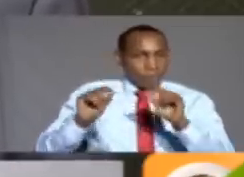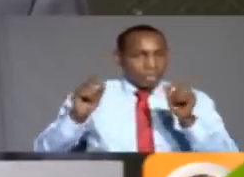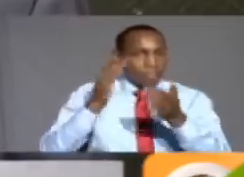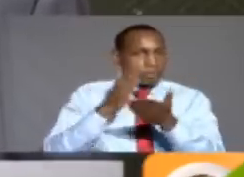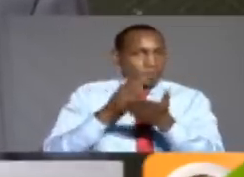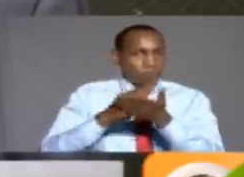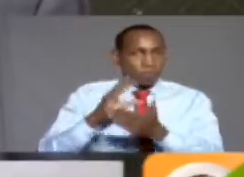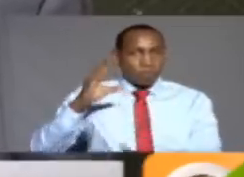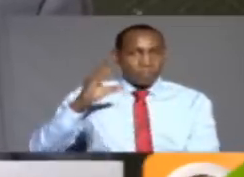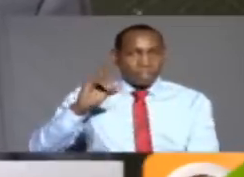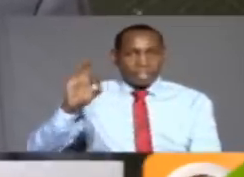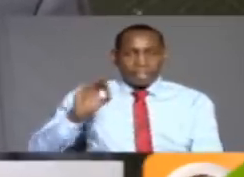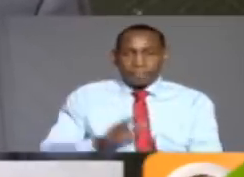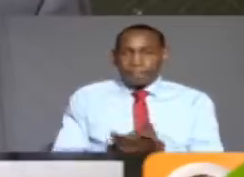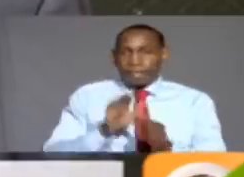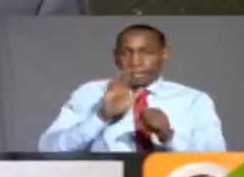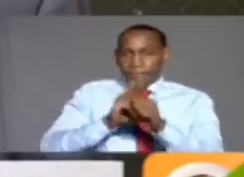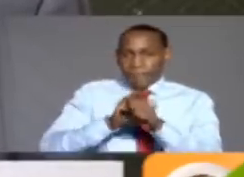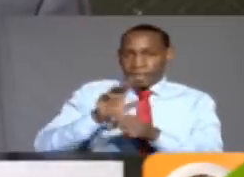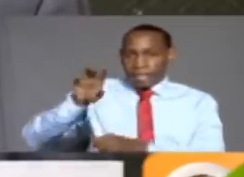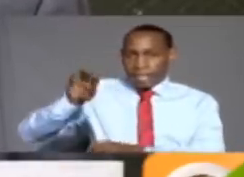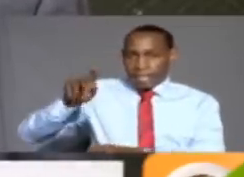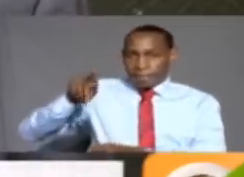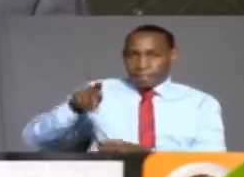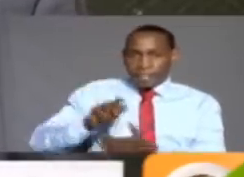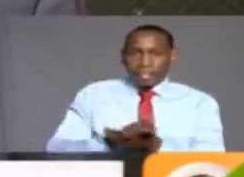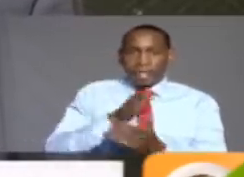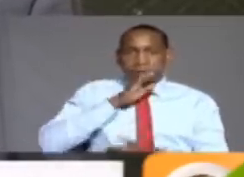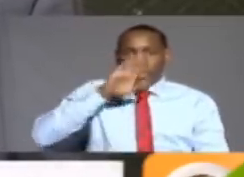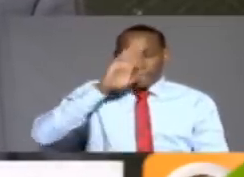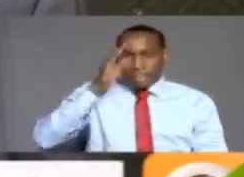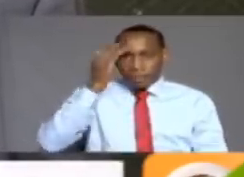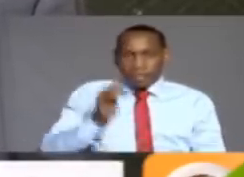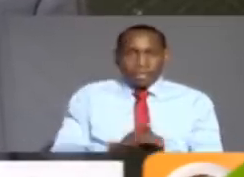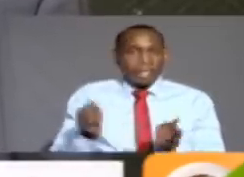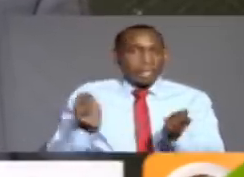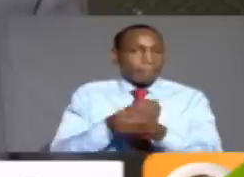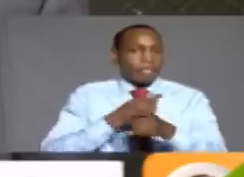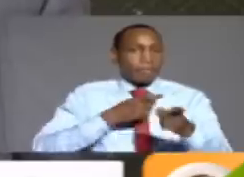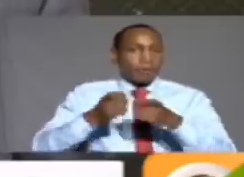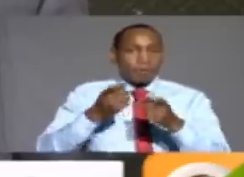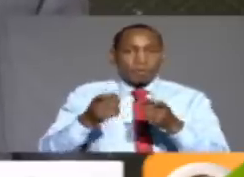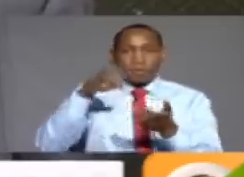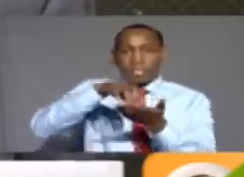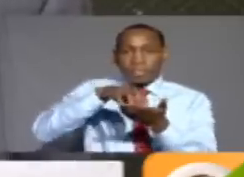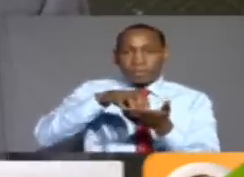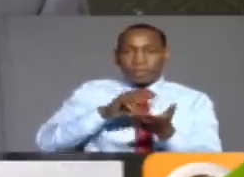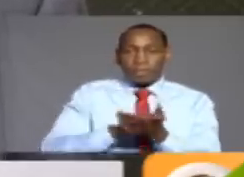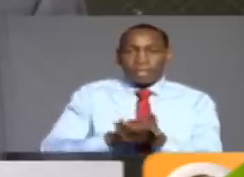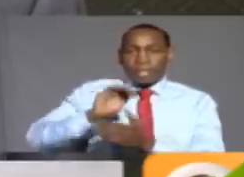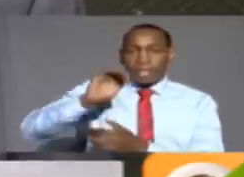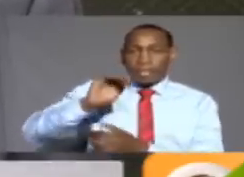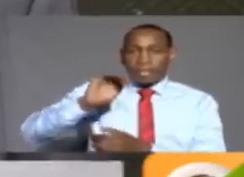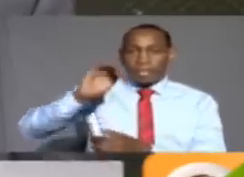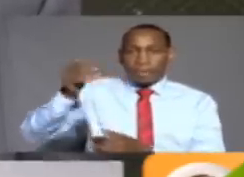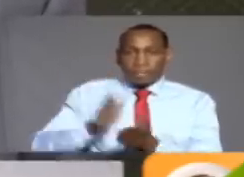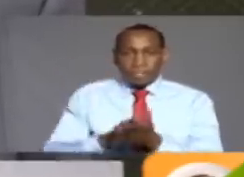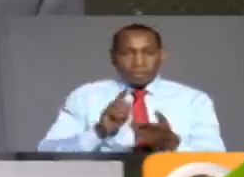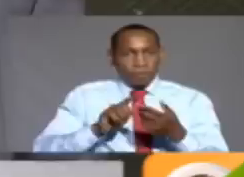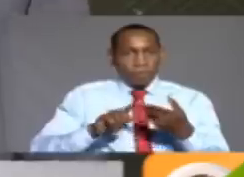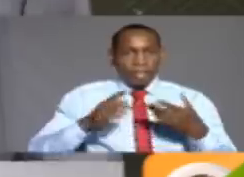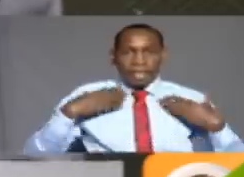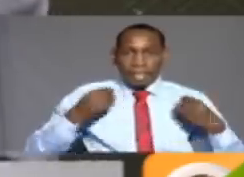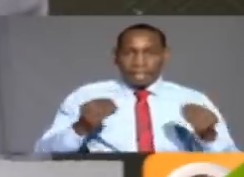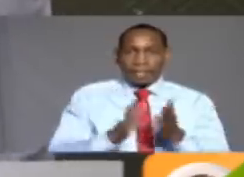fact, what let most MPs down is things which are outside their control. Things that are with counties, things about health, things about